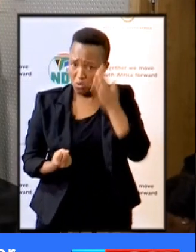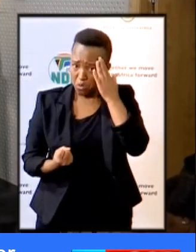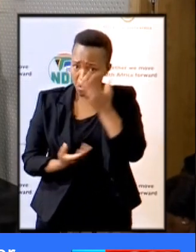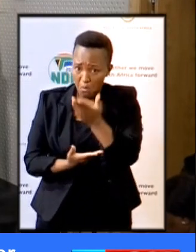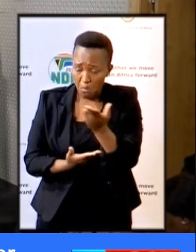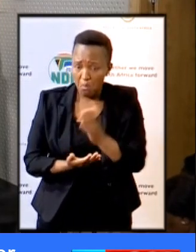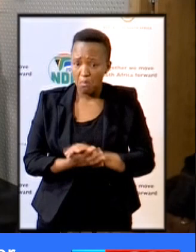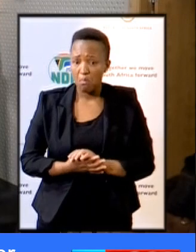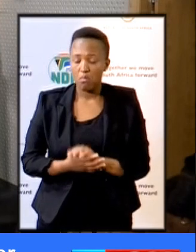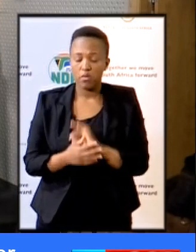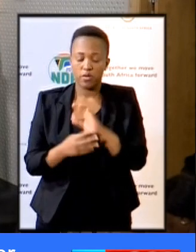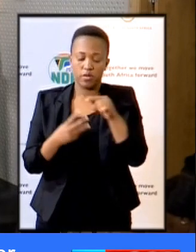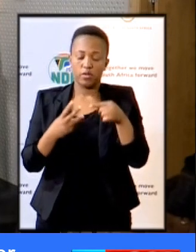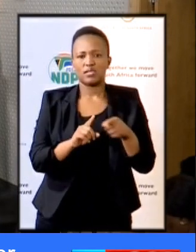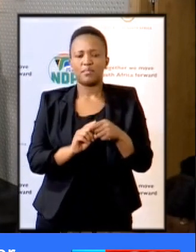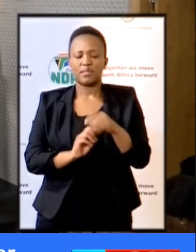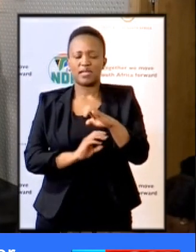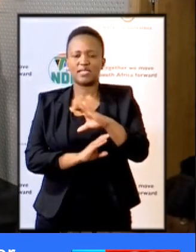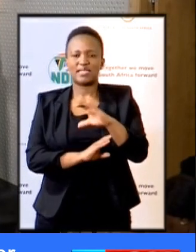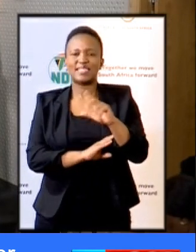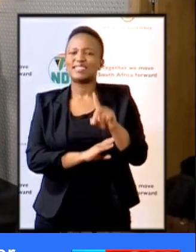Happens to ECD schools.